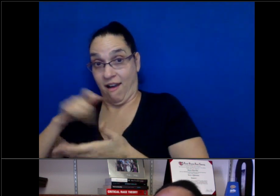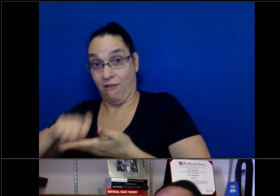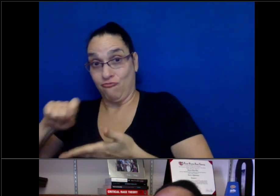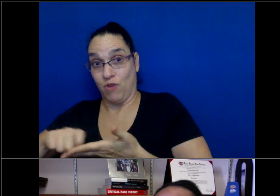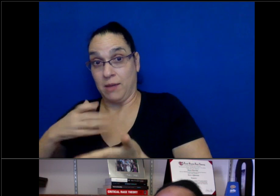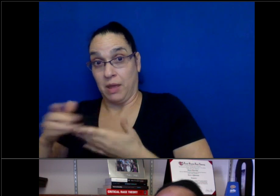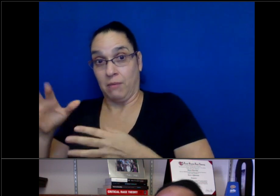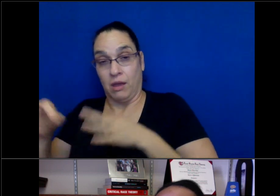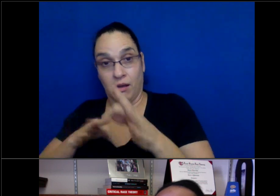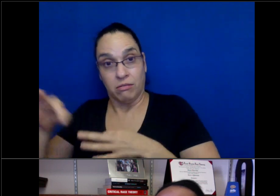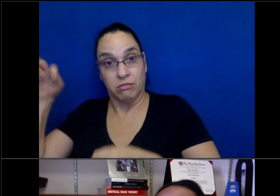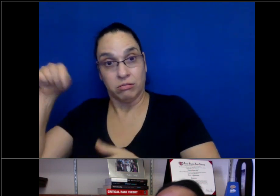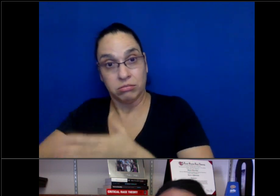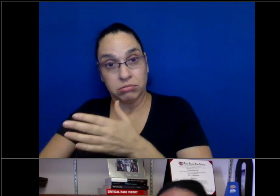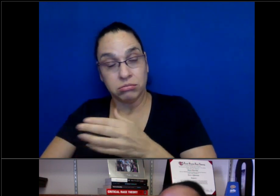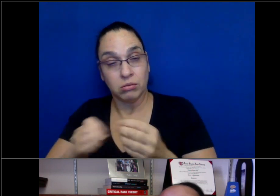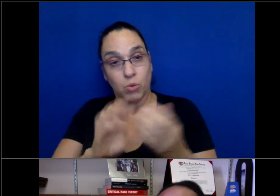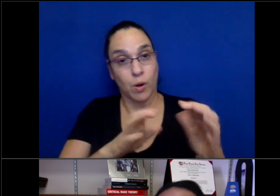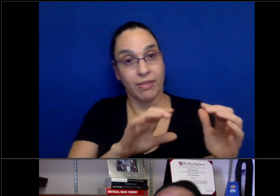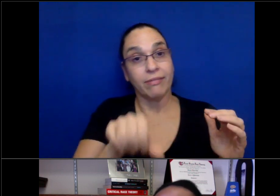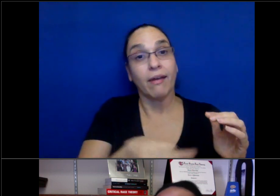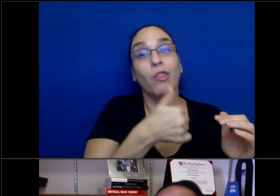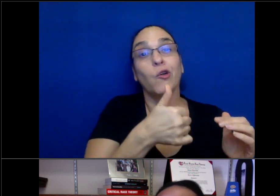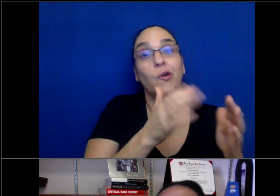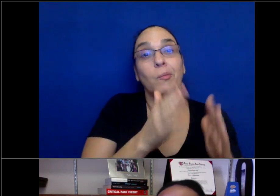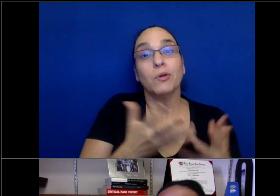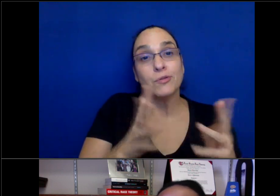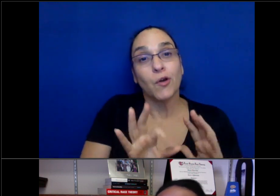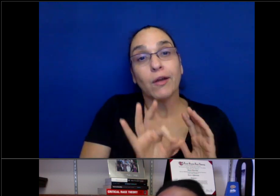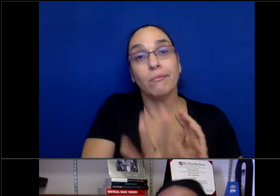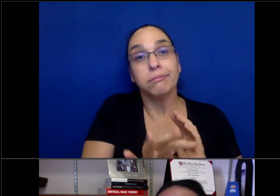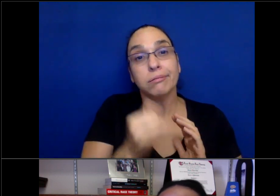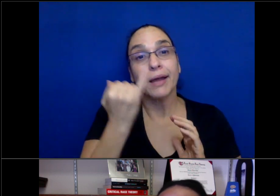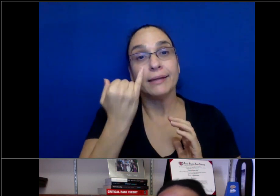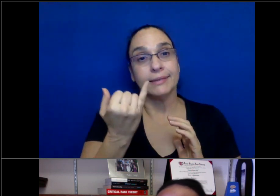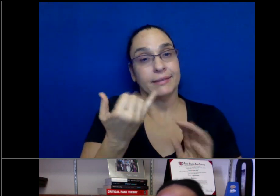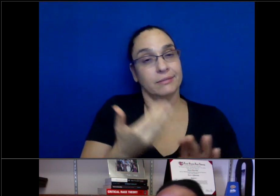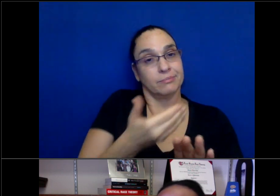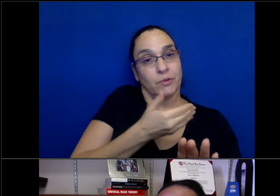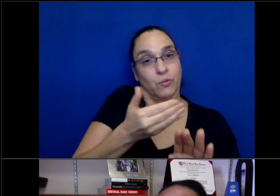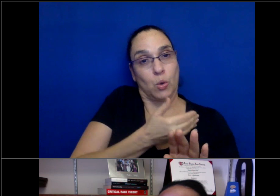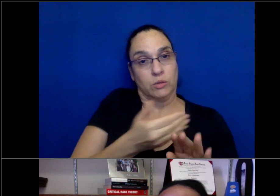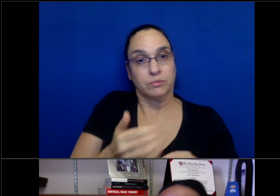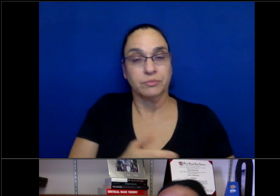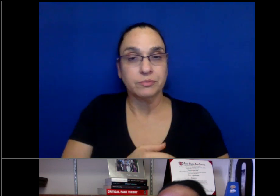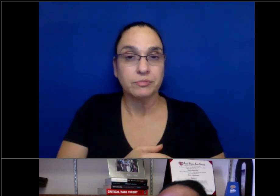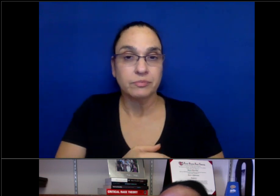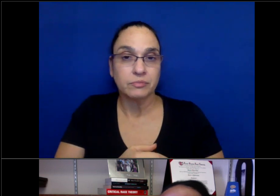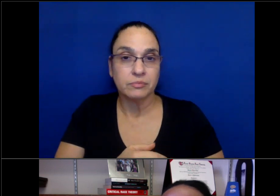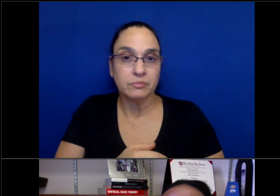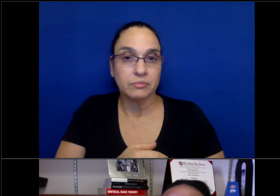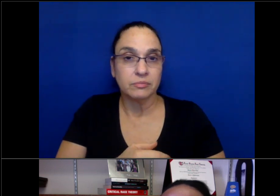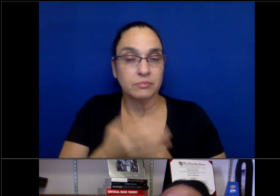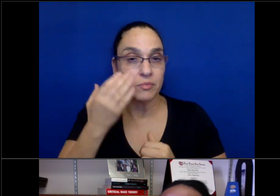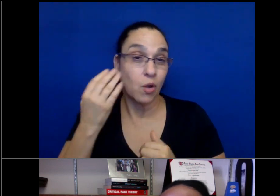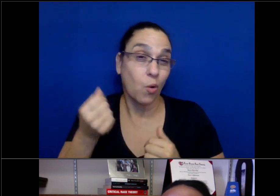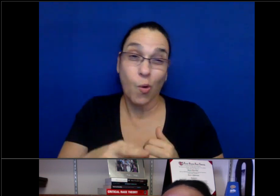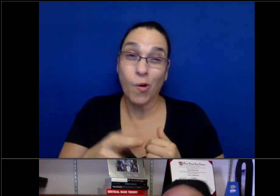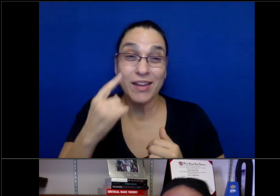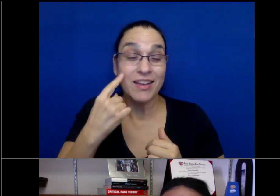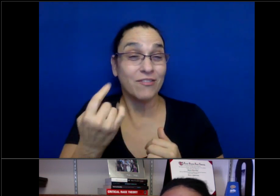your contribution lies relative to what people have said in the past. Of course, if really someone has done it, you should just move on,